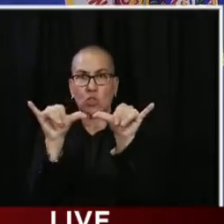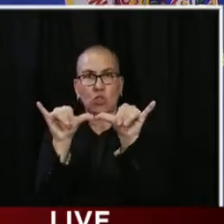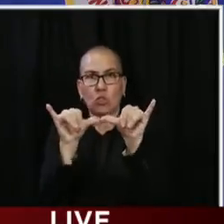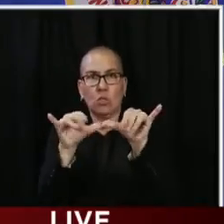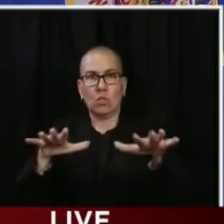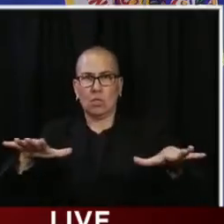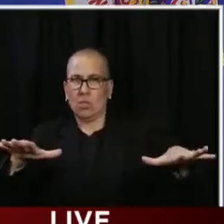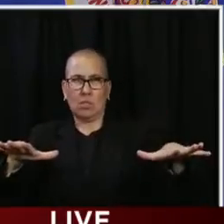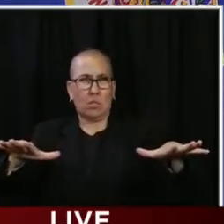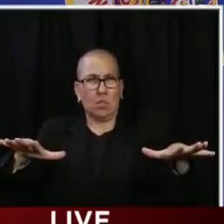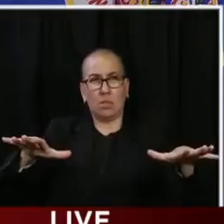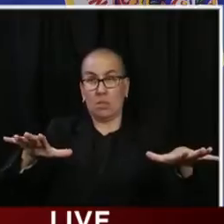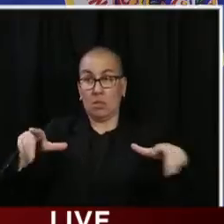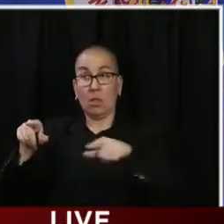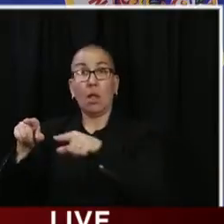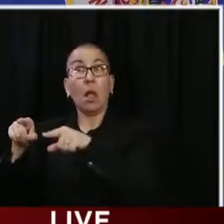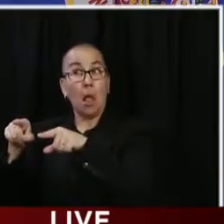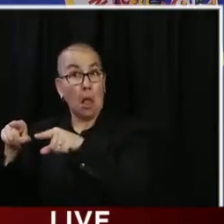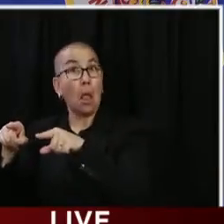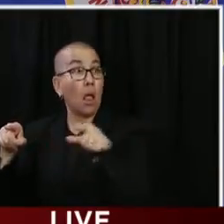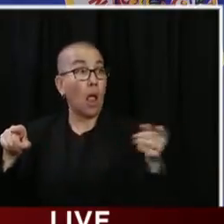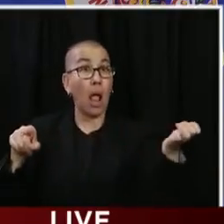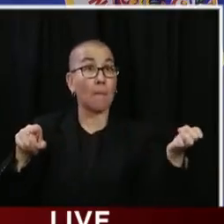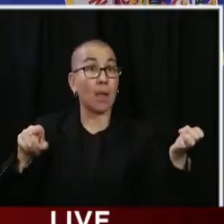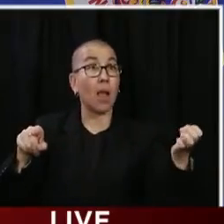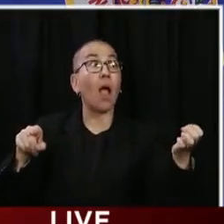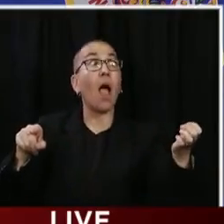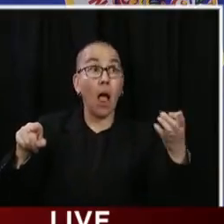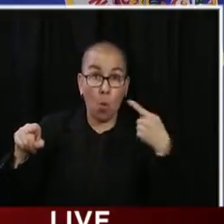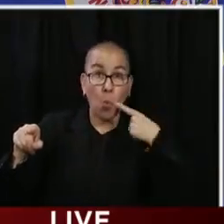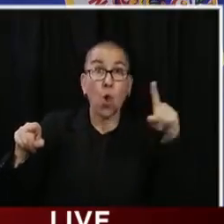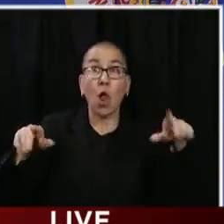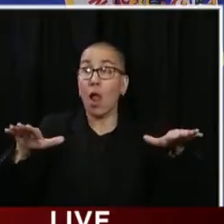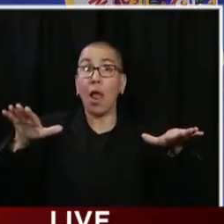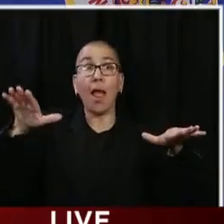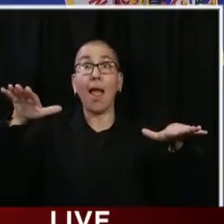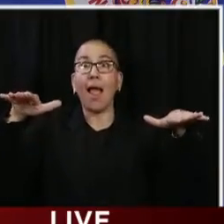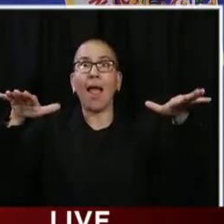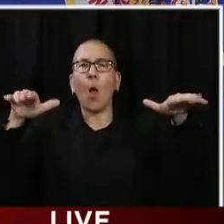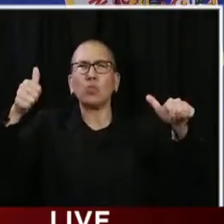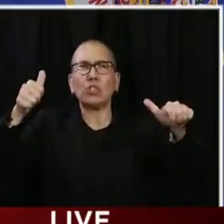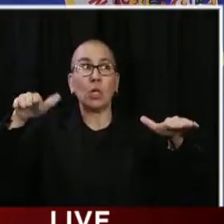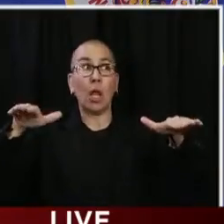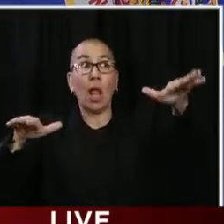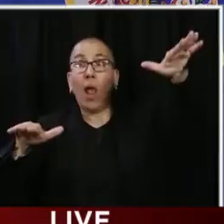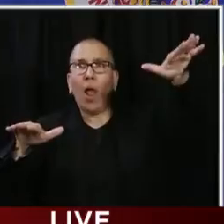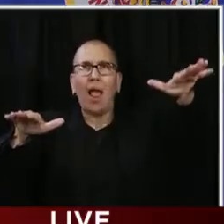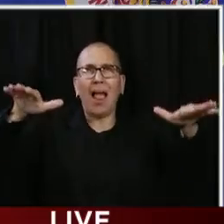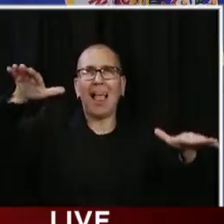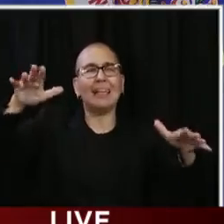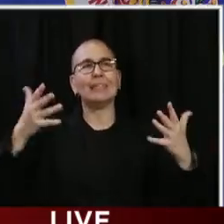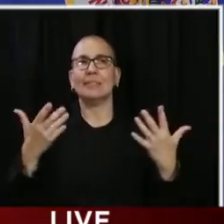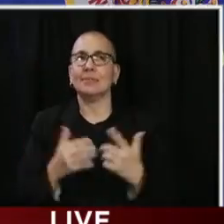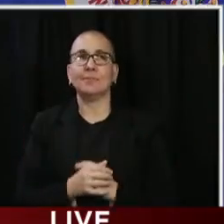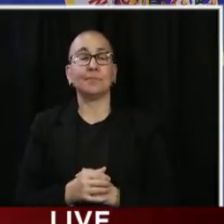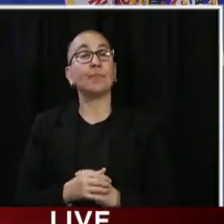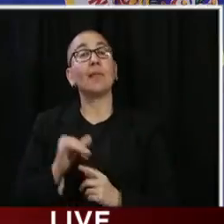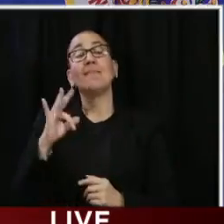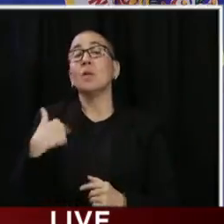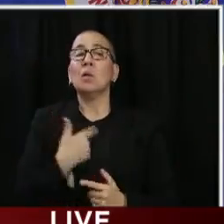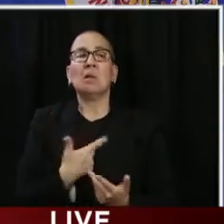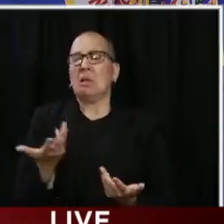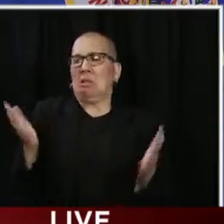getting to boiling? Because the problem that you have is if you miss that line, it becomes very, very difficult. And so I want